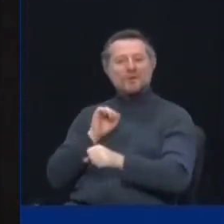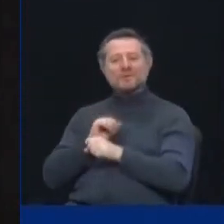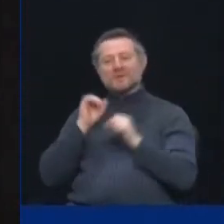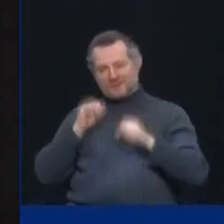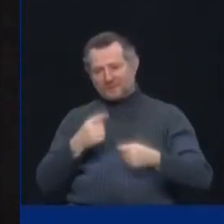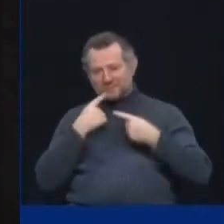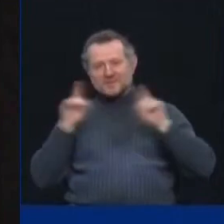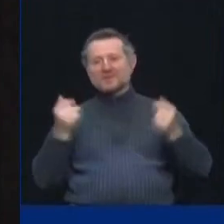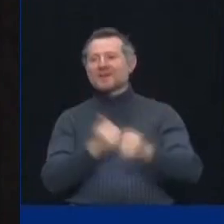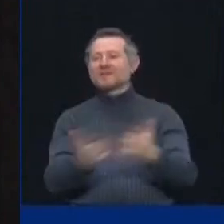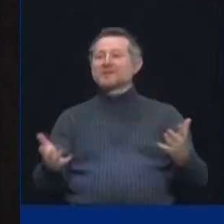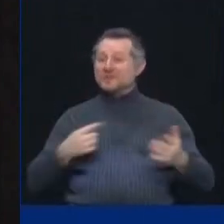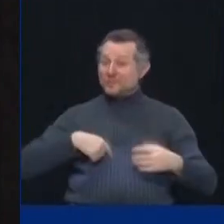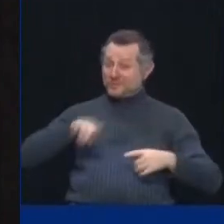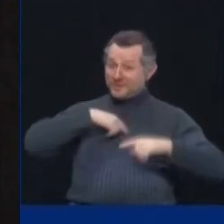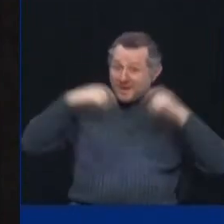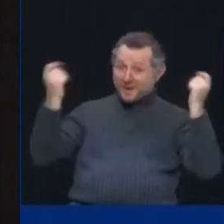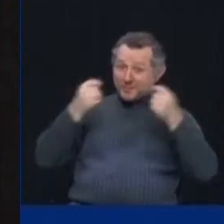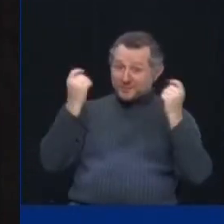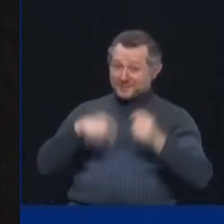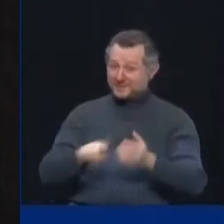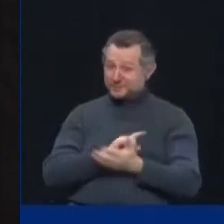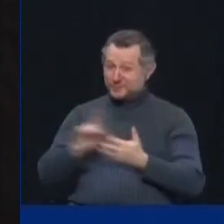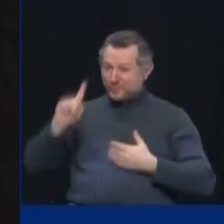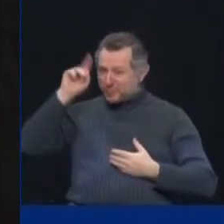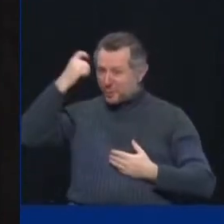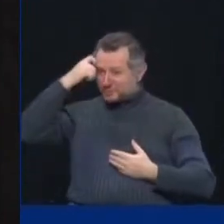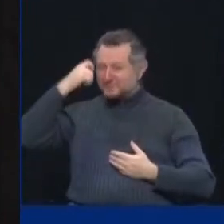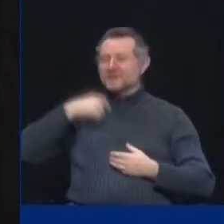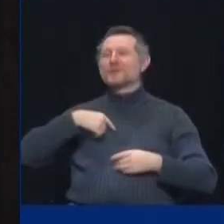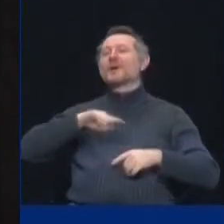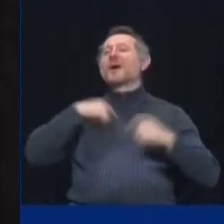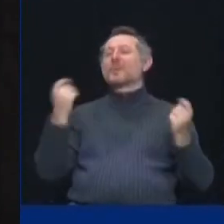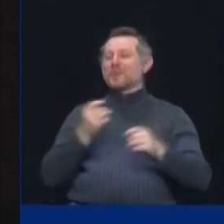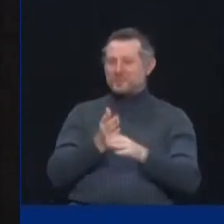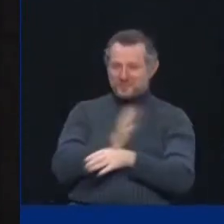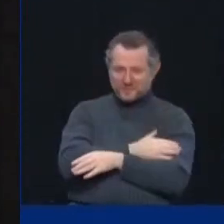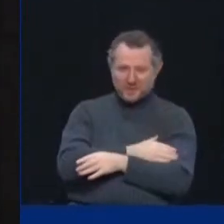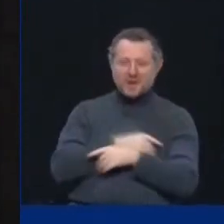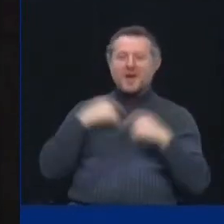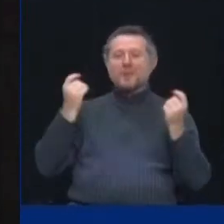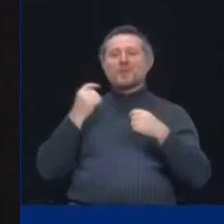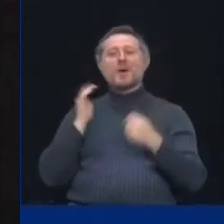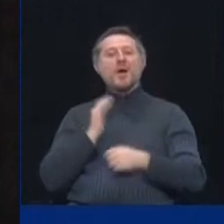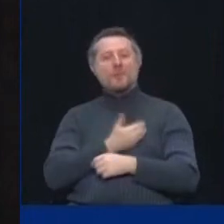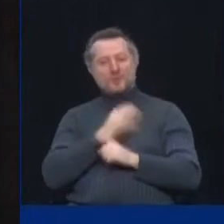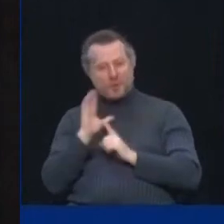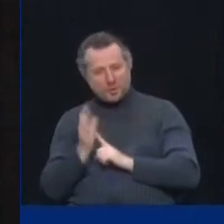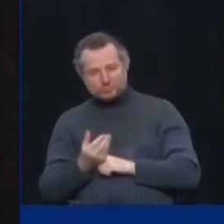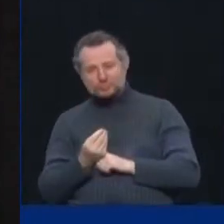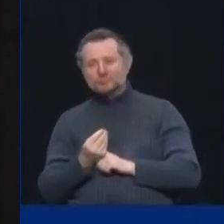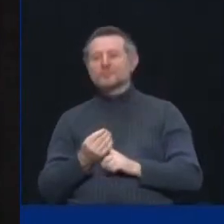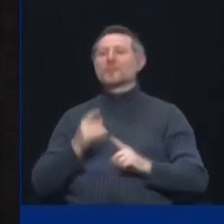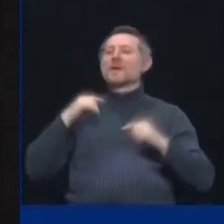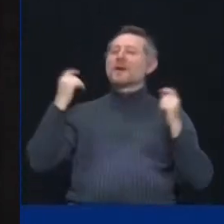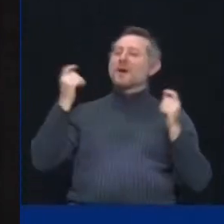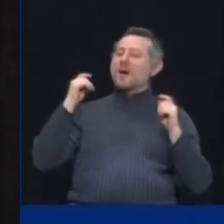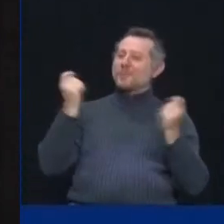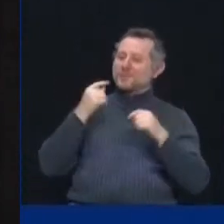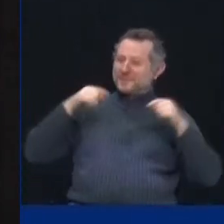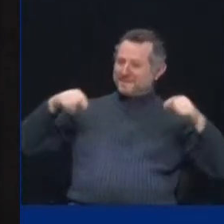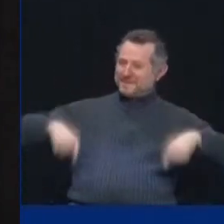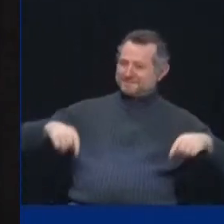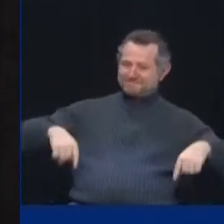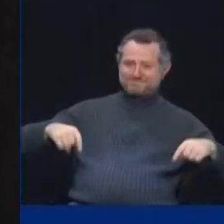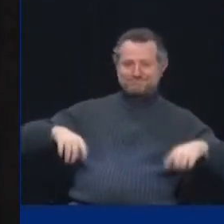celebrate Bronx Week, ladies and gentlemen, we celebrate the past, we celebrate our culture, we celebrate the fact that this is the cradle of salsa